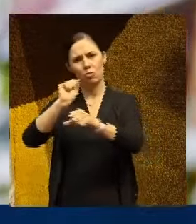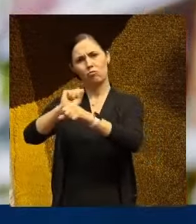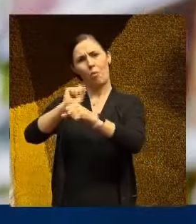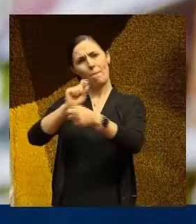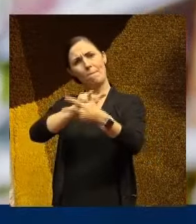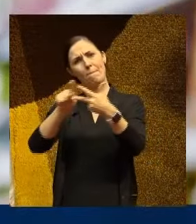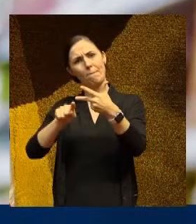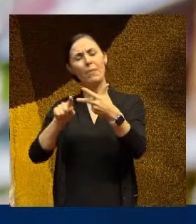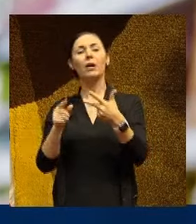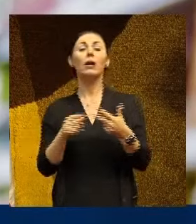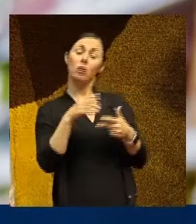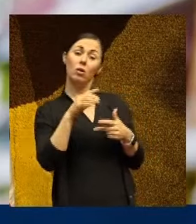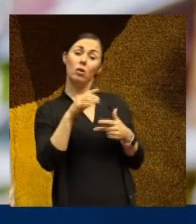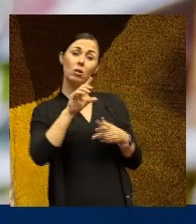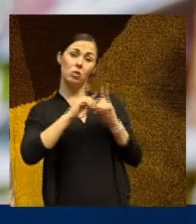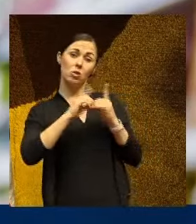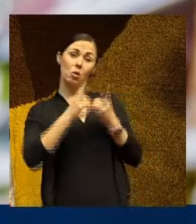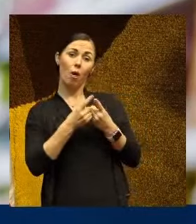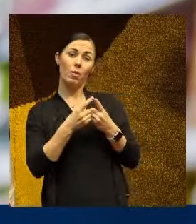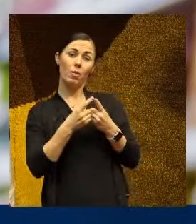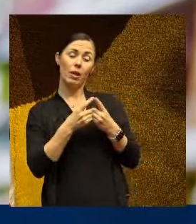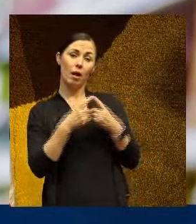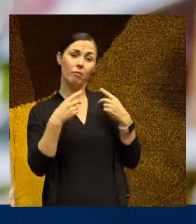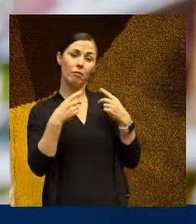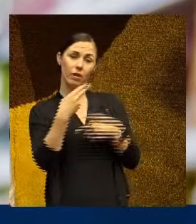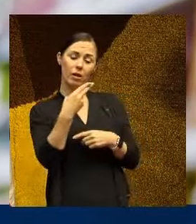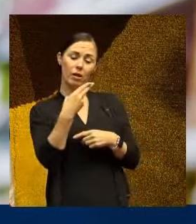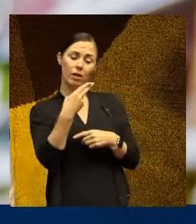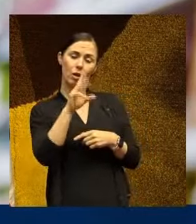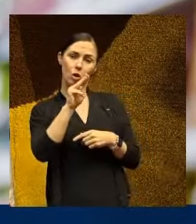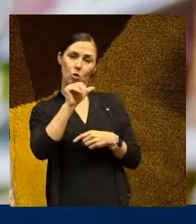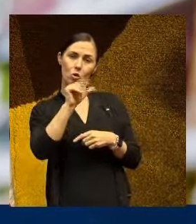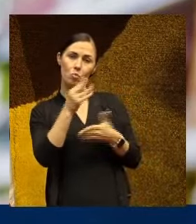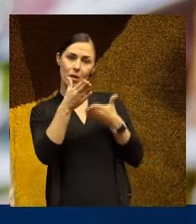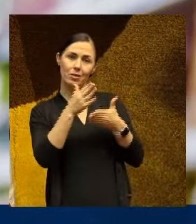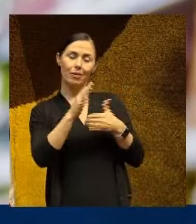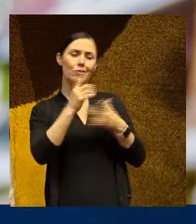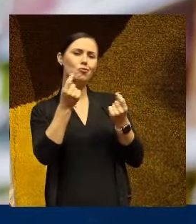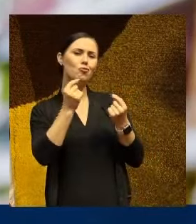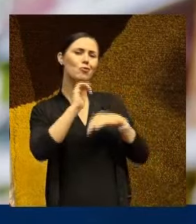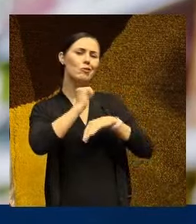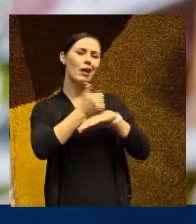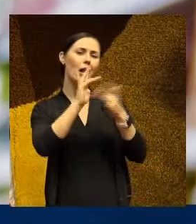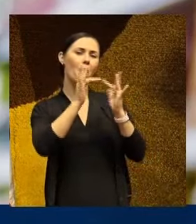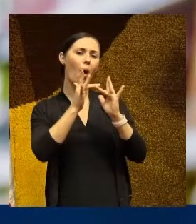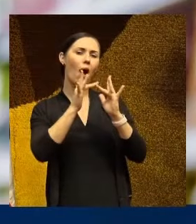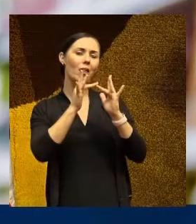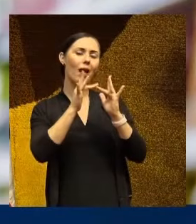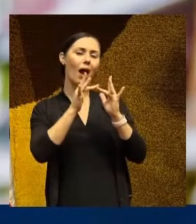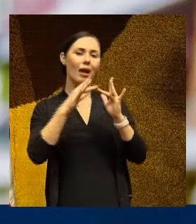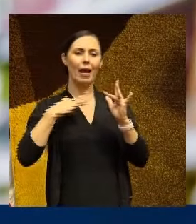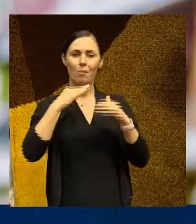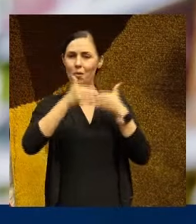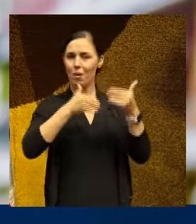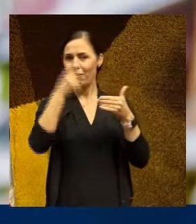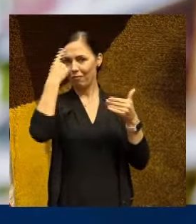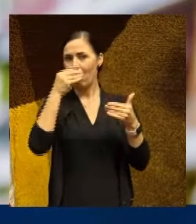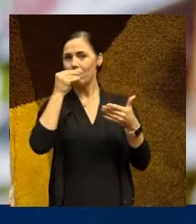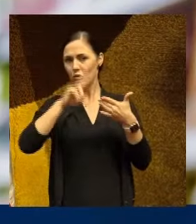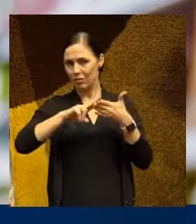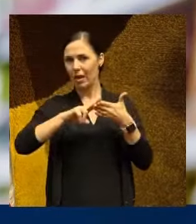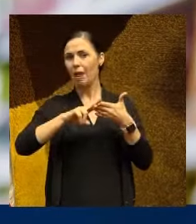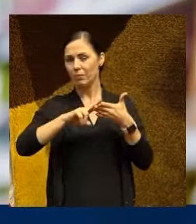Department of Human Services developed online applications for SNAP benefits, formerly food stamps, and